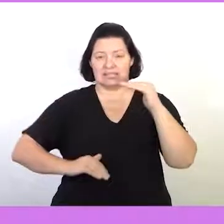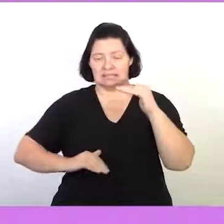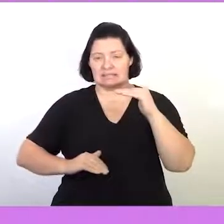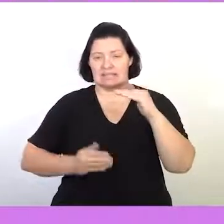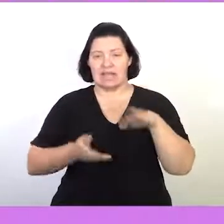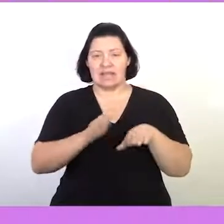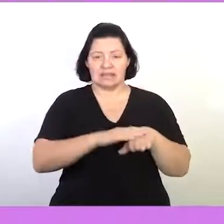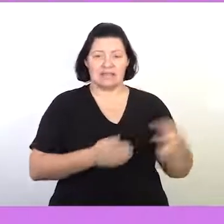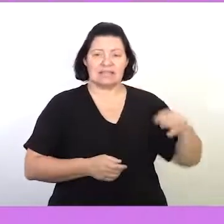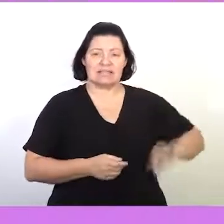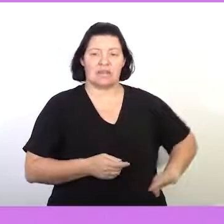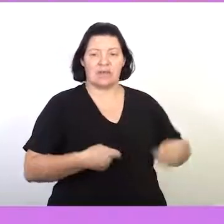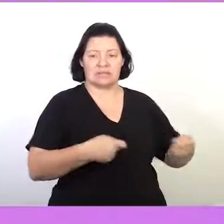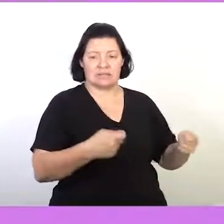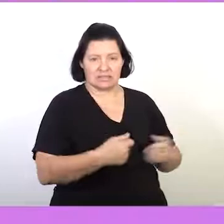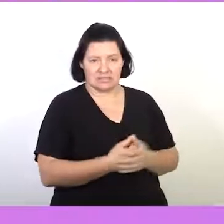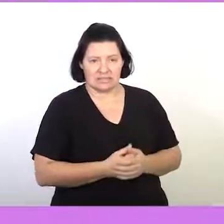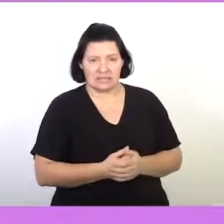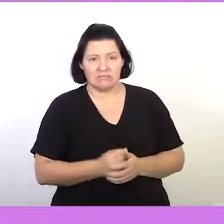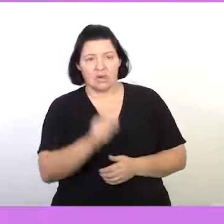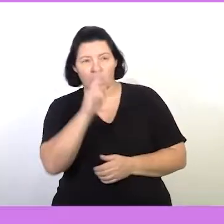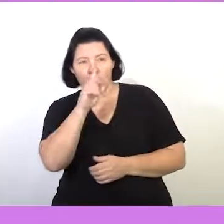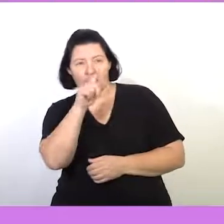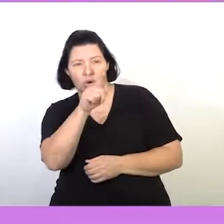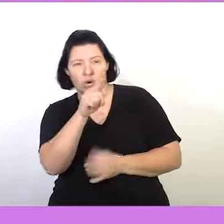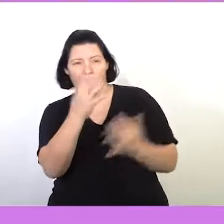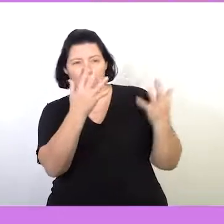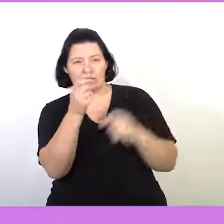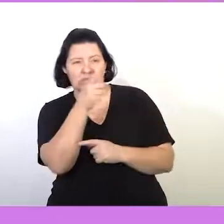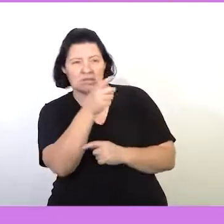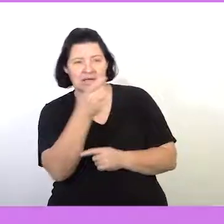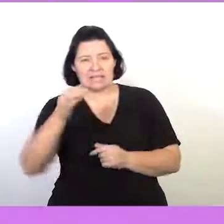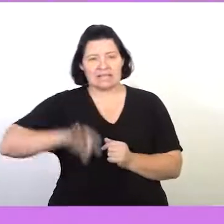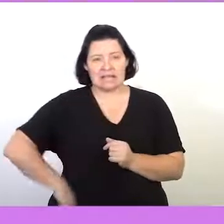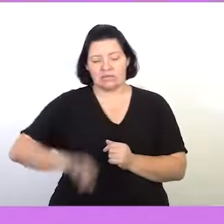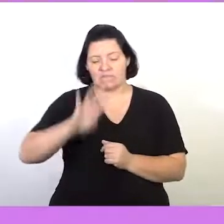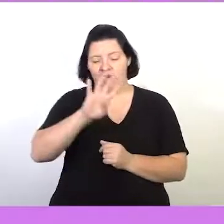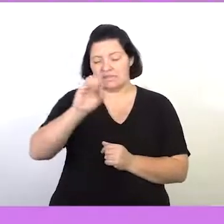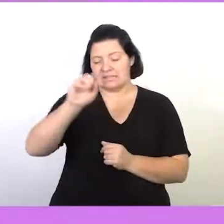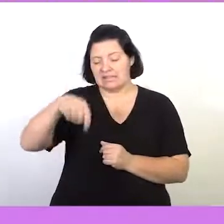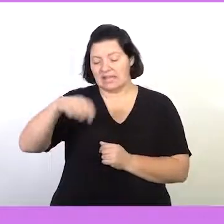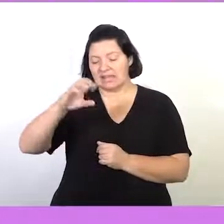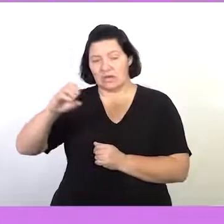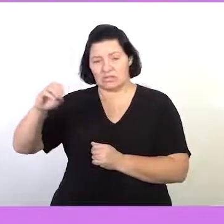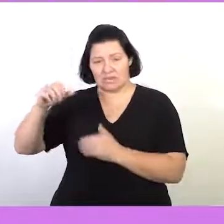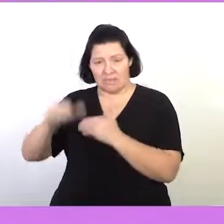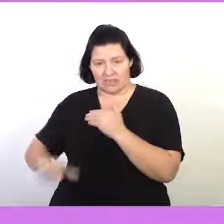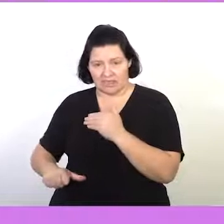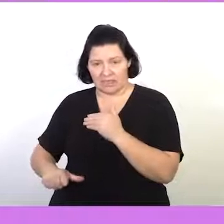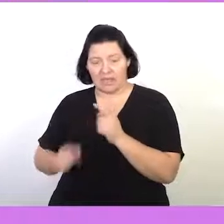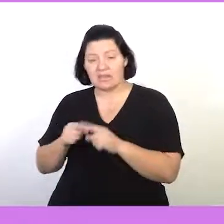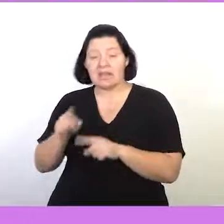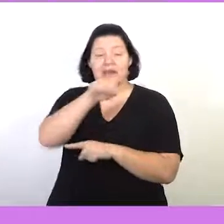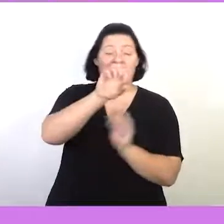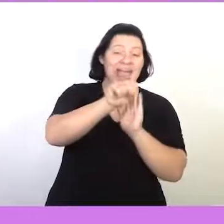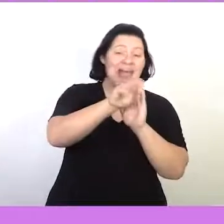less than the salary expense. So if I look at the budget, our salary here is 40,000 Rand for the month. And we are